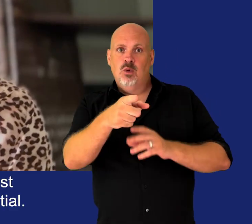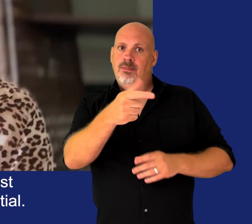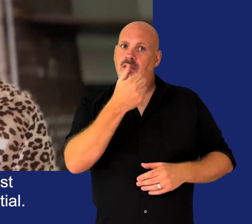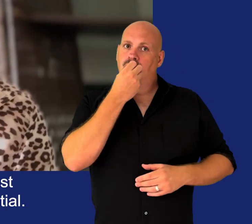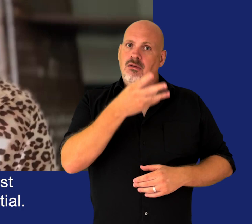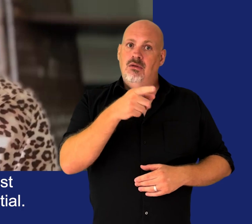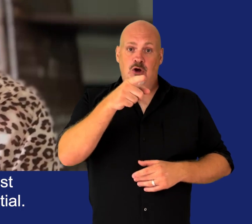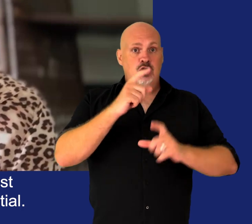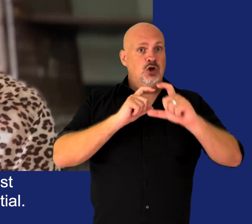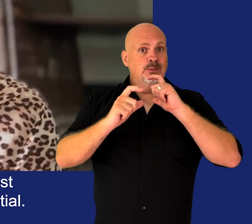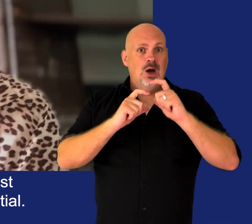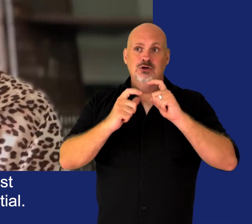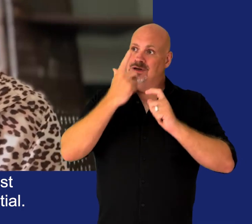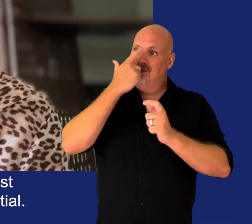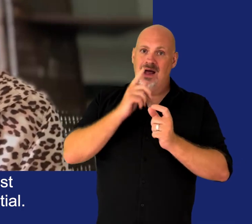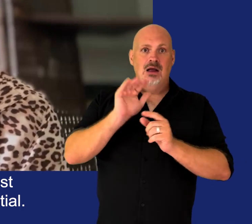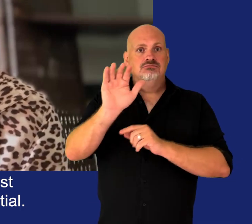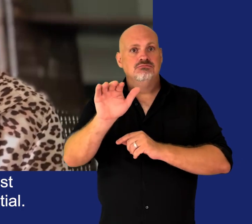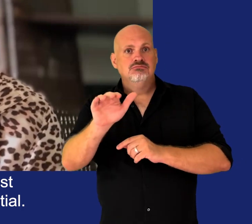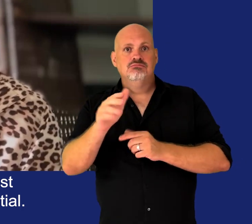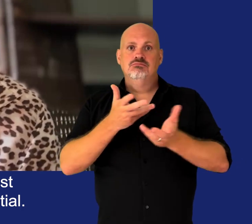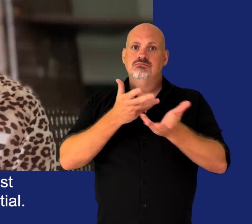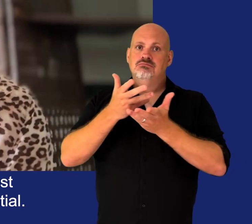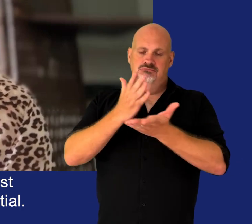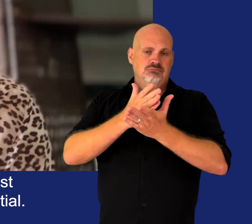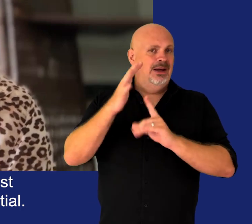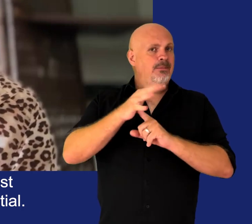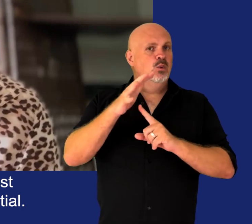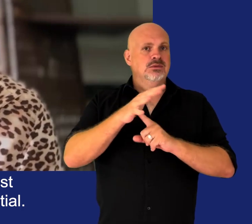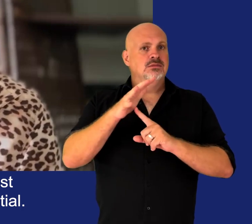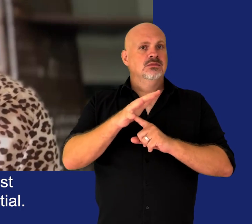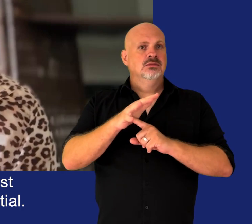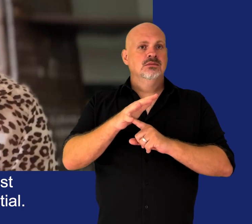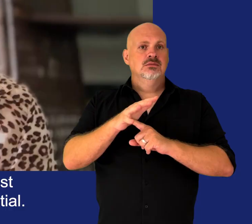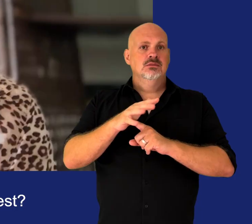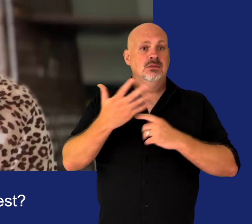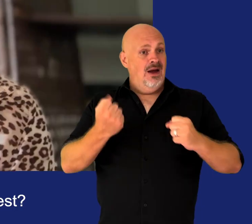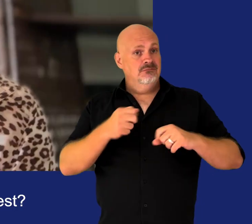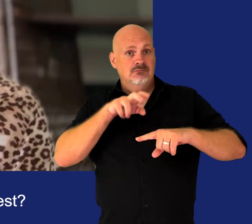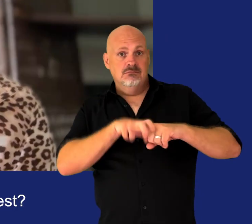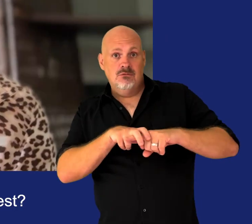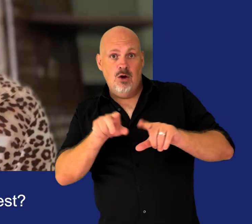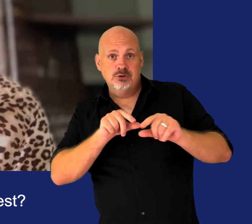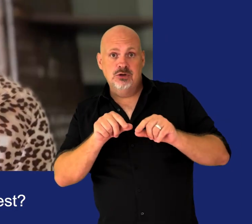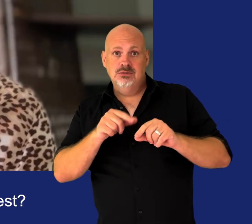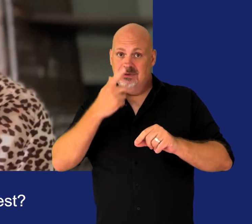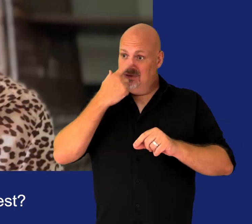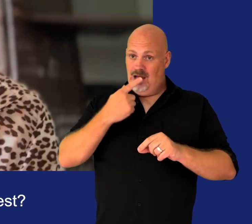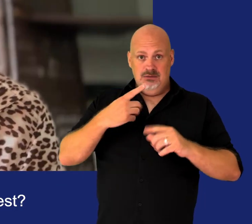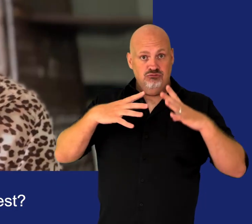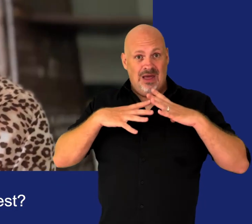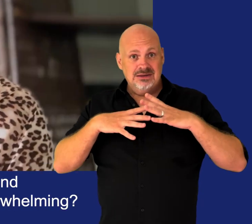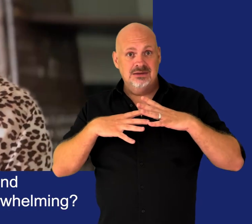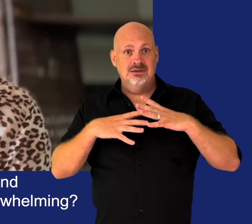groups, communication, and that ability to just reach out to a provider is really essential. Are there seated options? Can